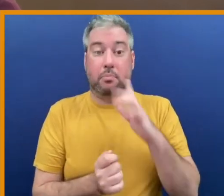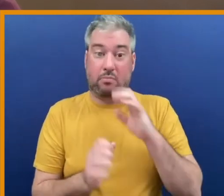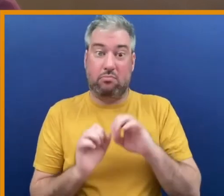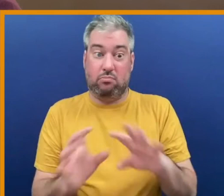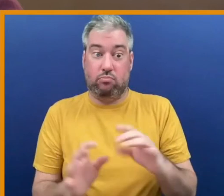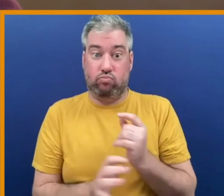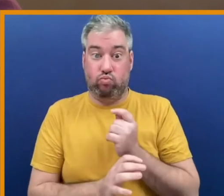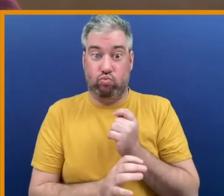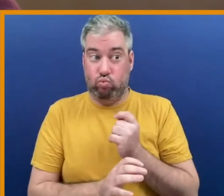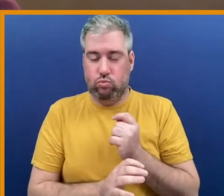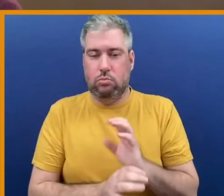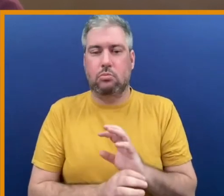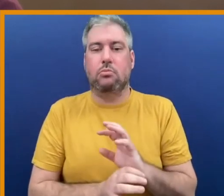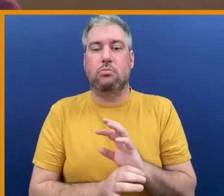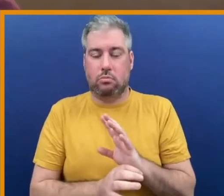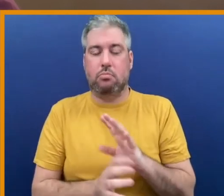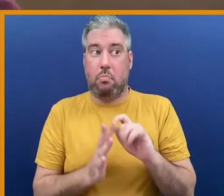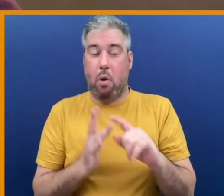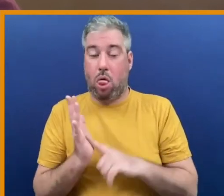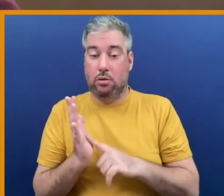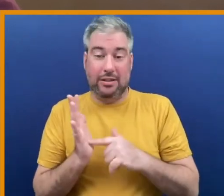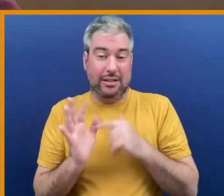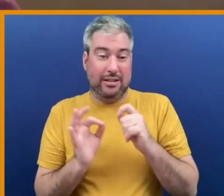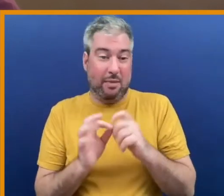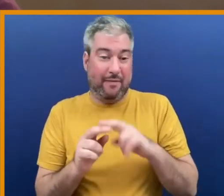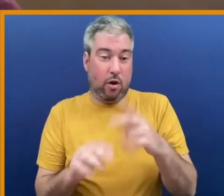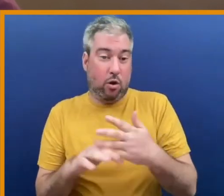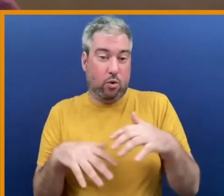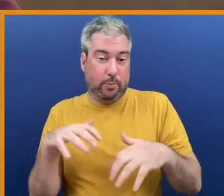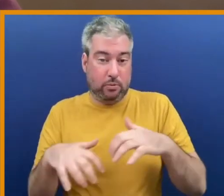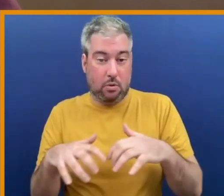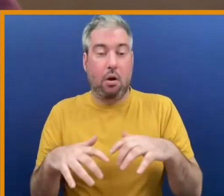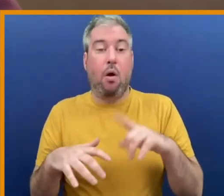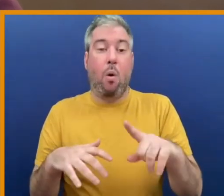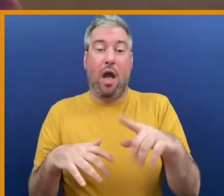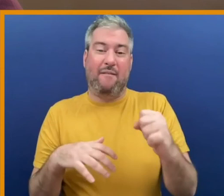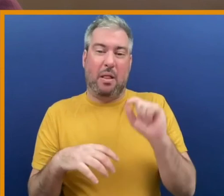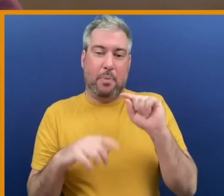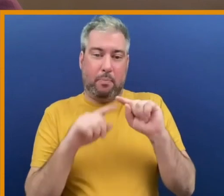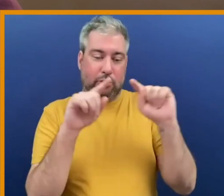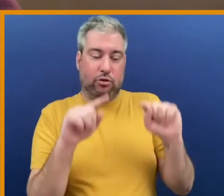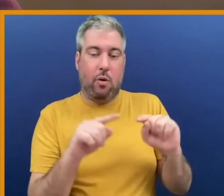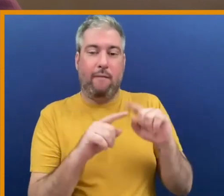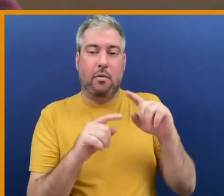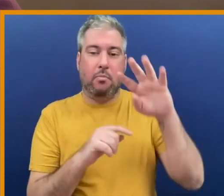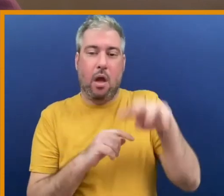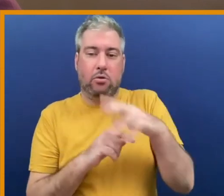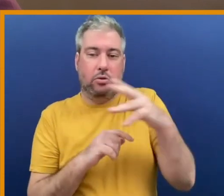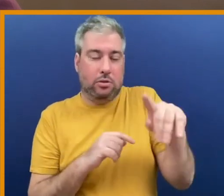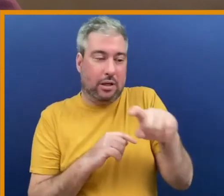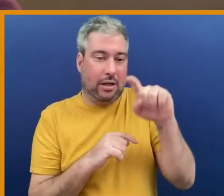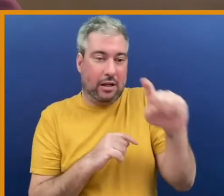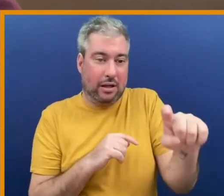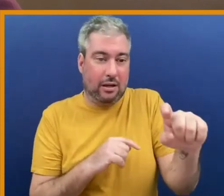the computer, or there's a little picture of a bar chart to click if you're on the app. Please vote now